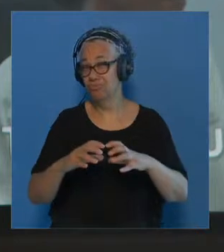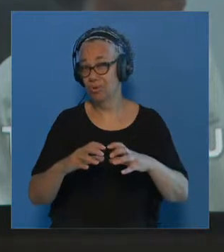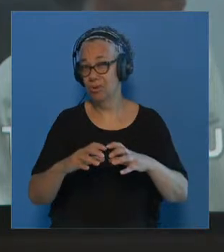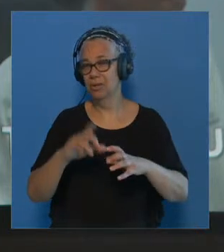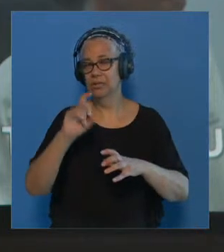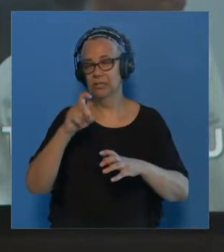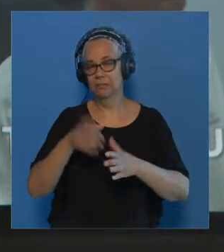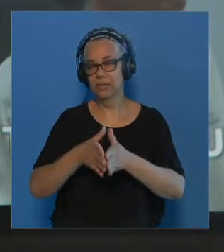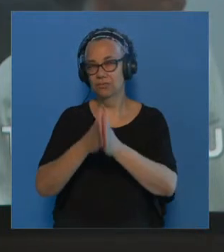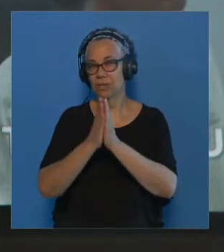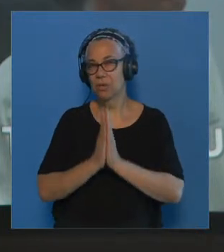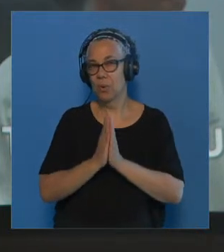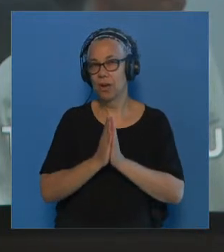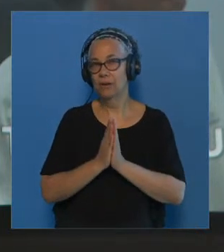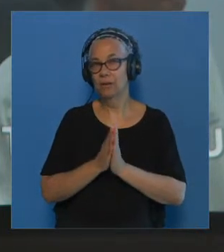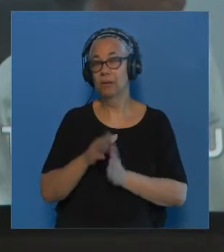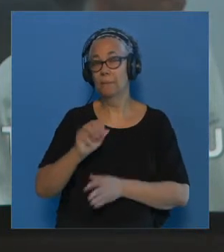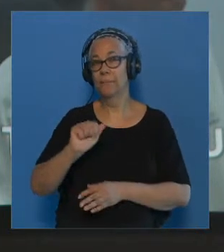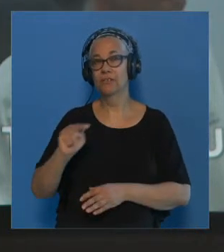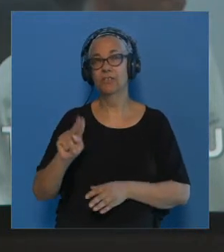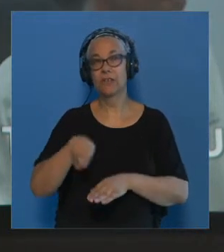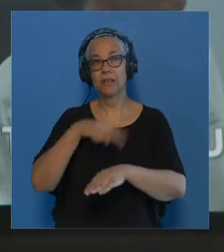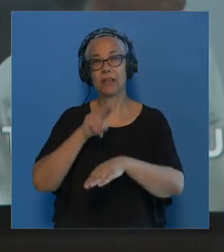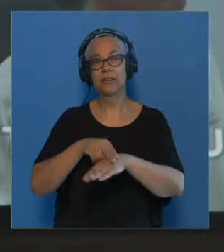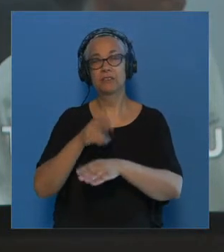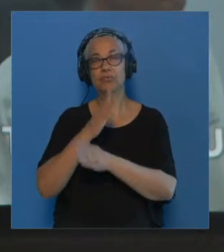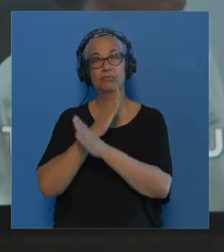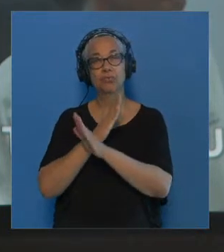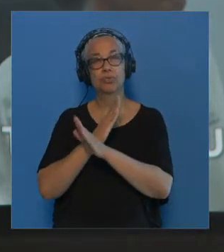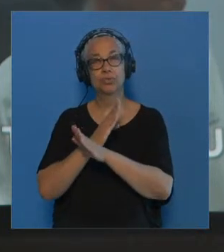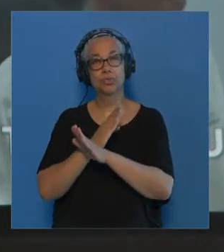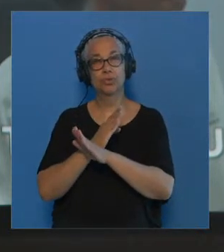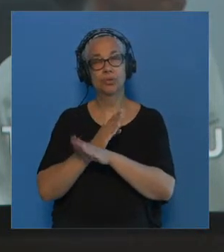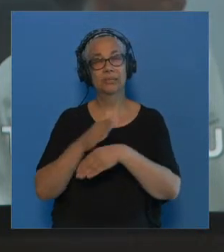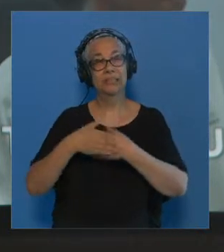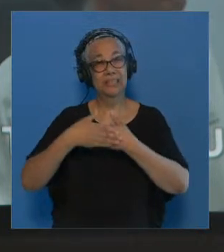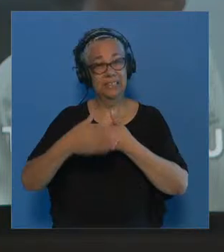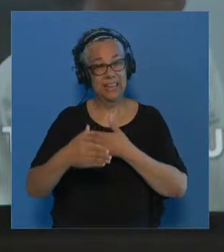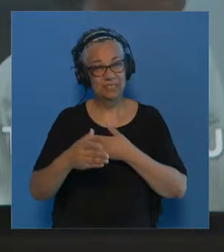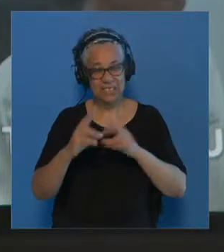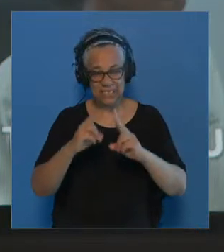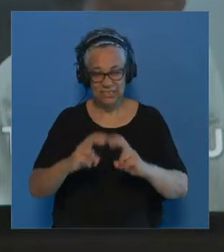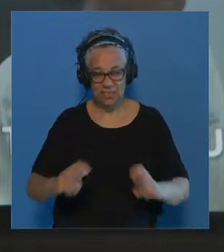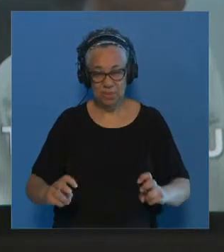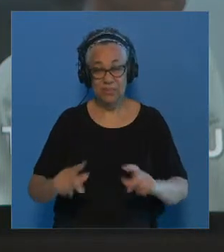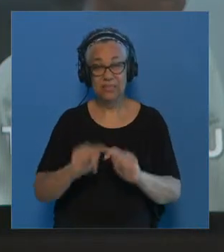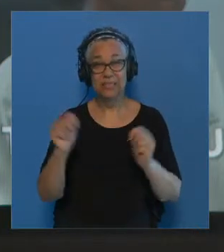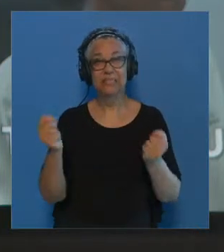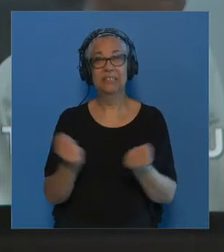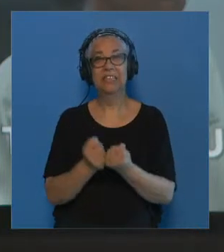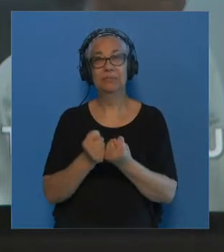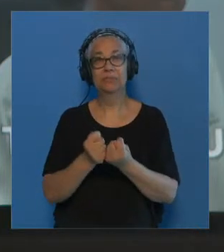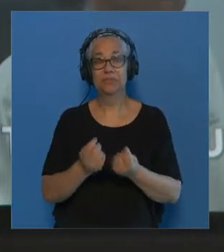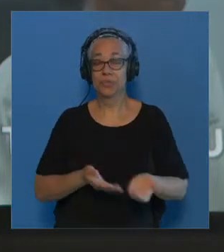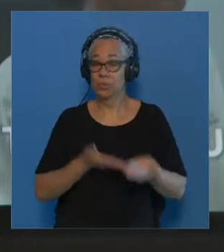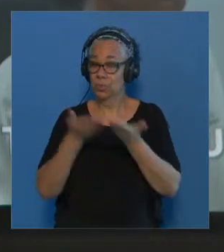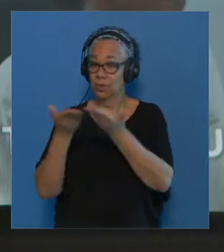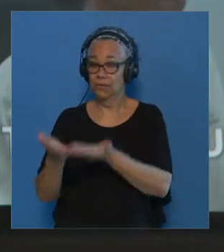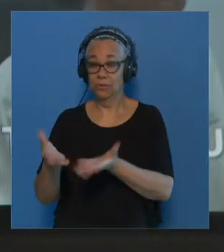to the Minister of National Security, who, following the initial assessment by the team in the Ministry, it is referred to the